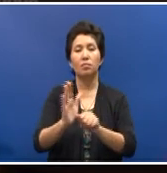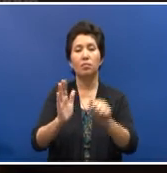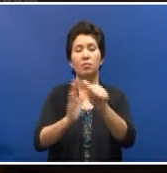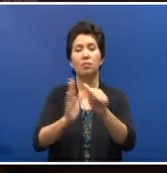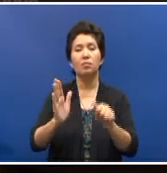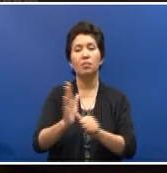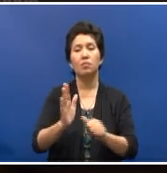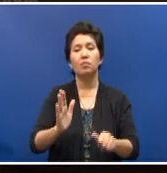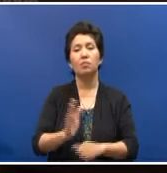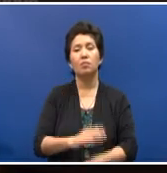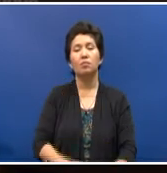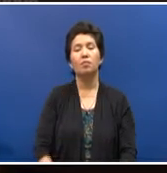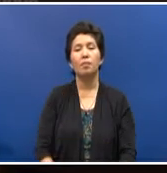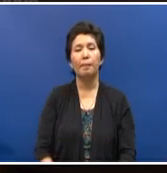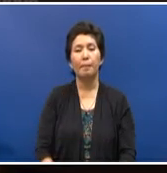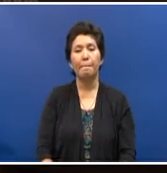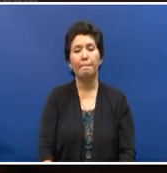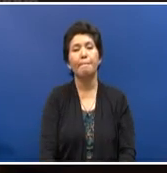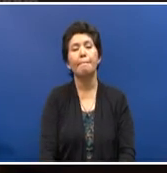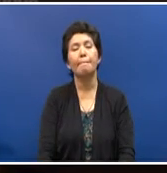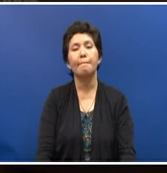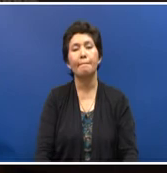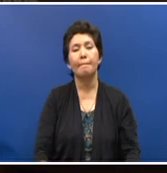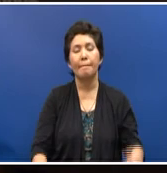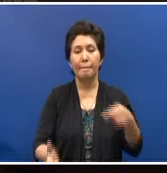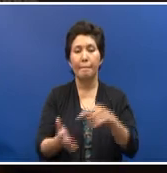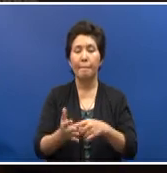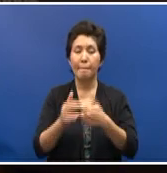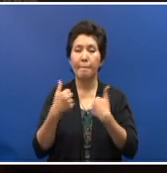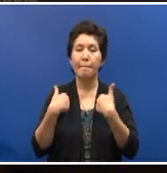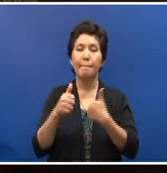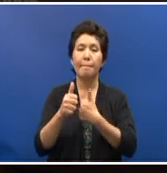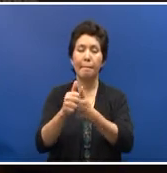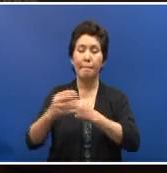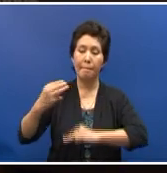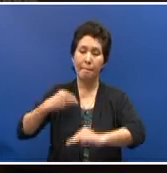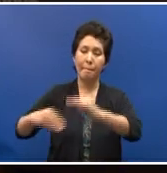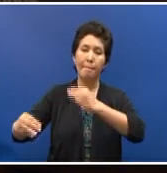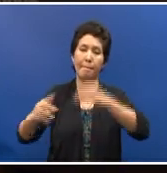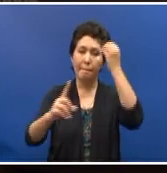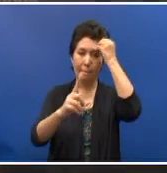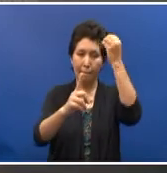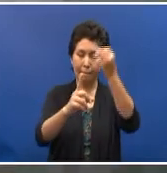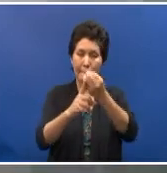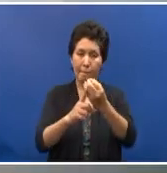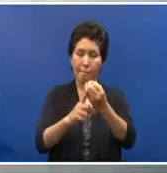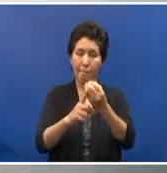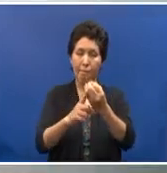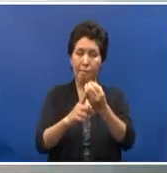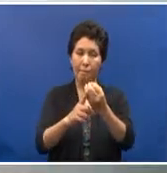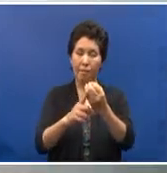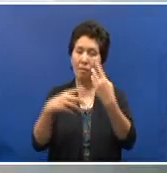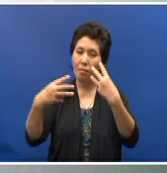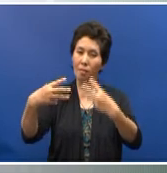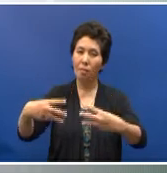Okay, the next one, okay, this is due to the moral objectives. Even when wars